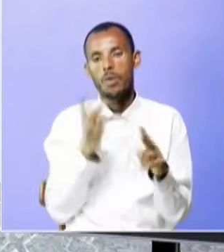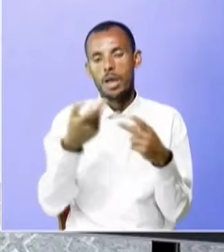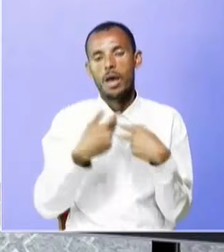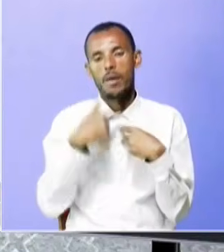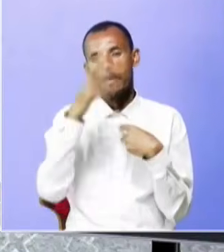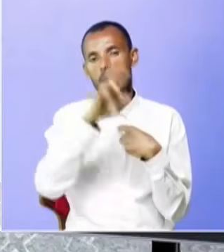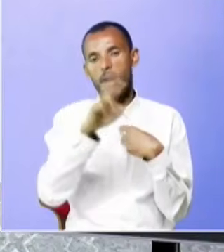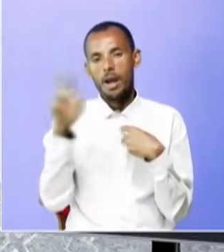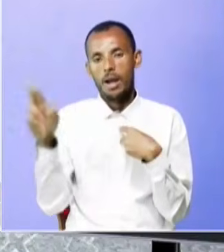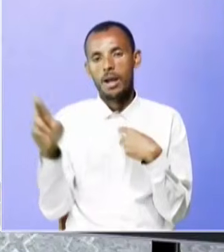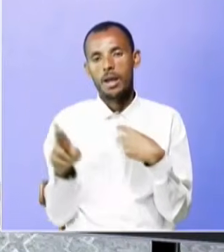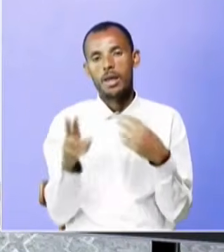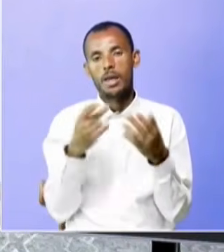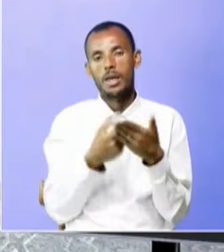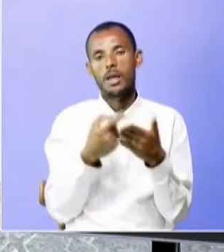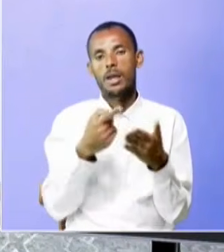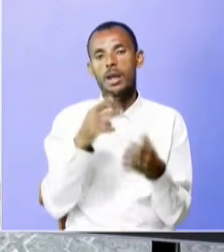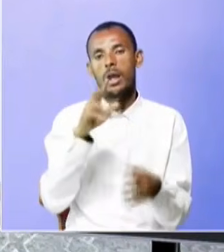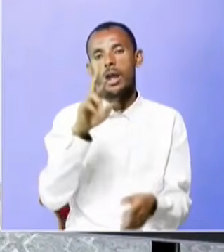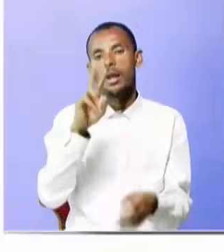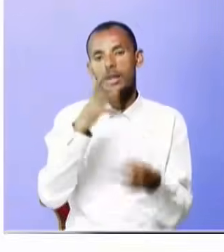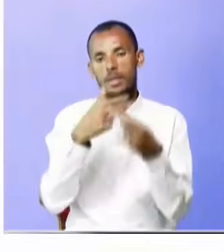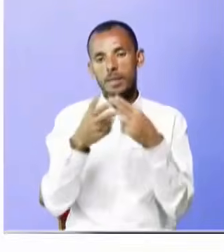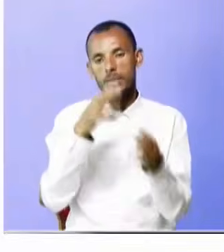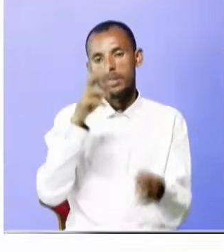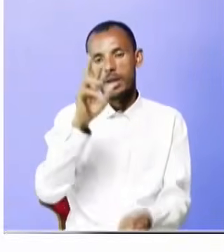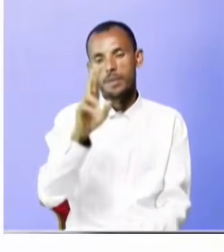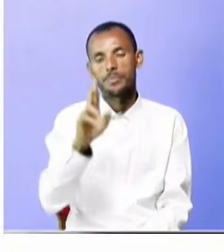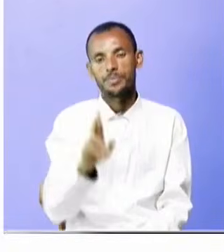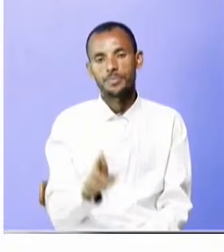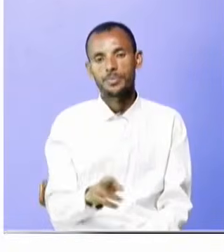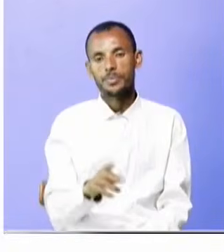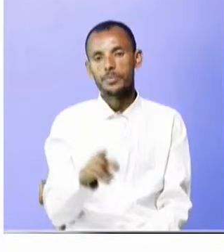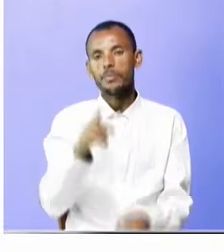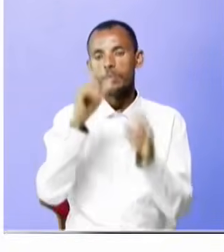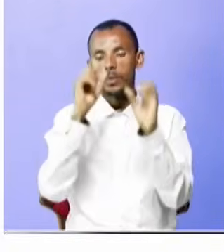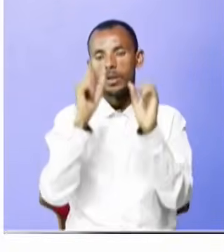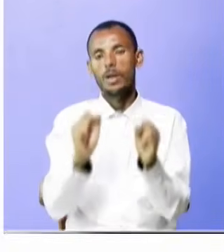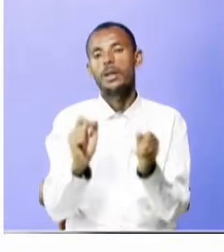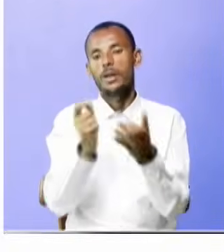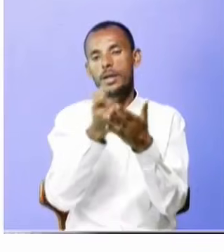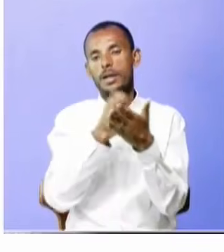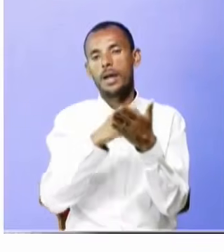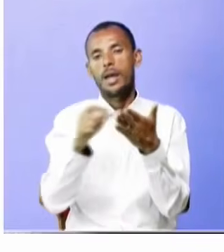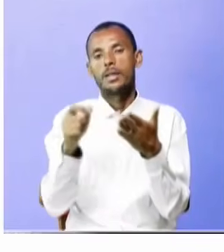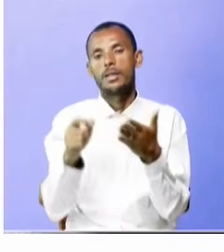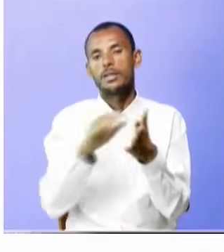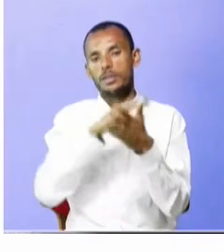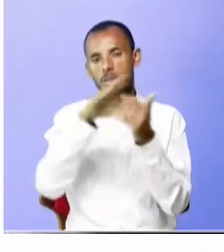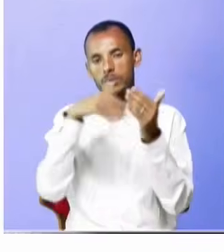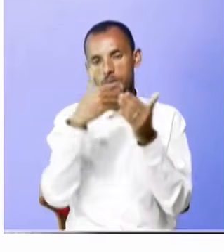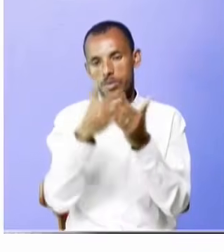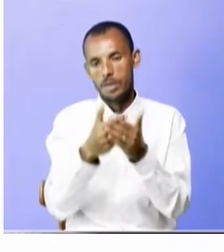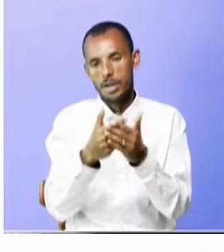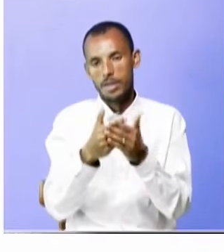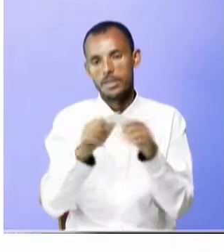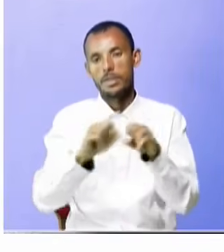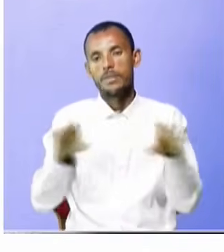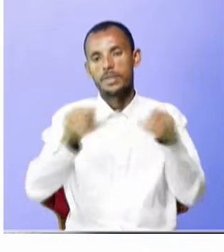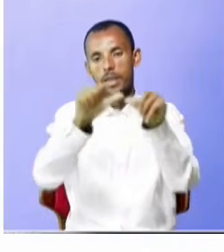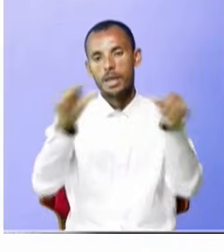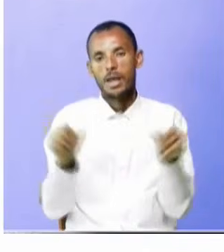r, here r is r times r. So you can write the total surface area in this